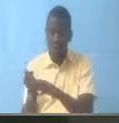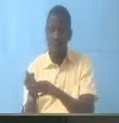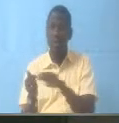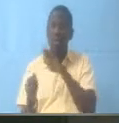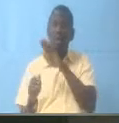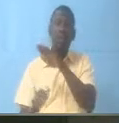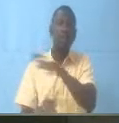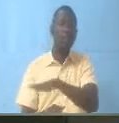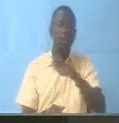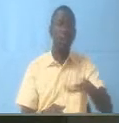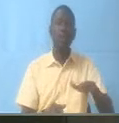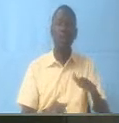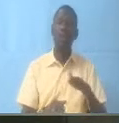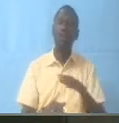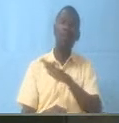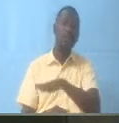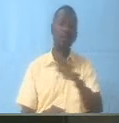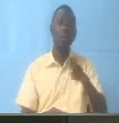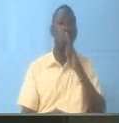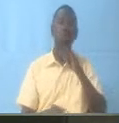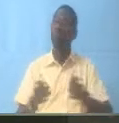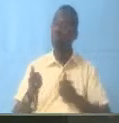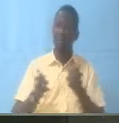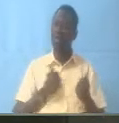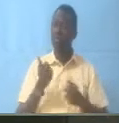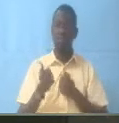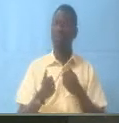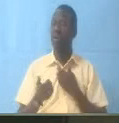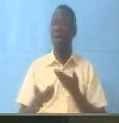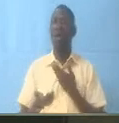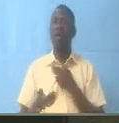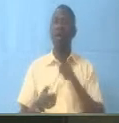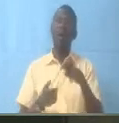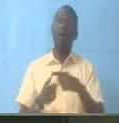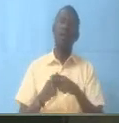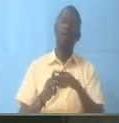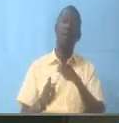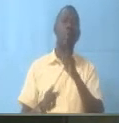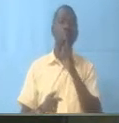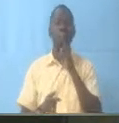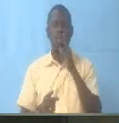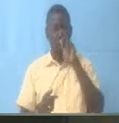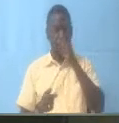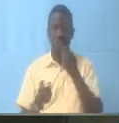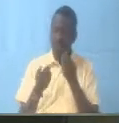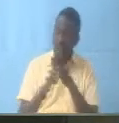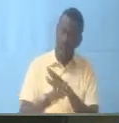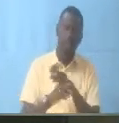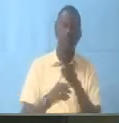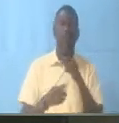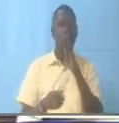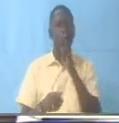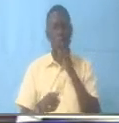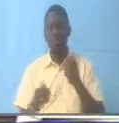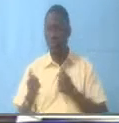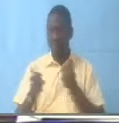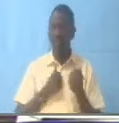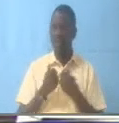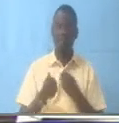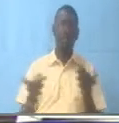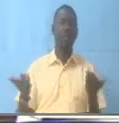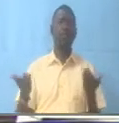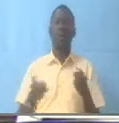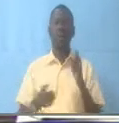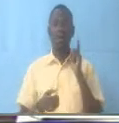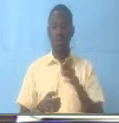lu aju ci wàlli néegi député yi bindoon naa nag loo xam ne nii mu ngi jëm ci wàlli ndampaañ pour xale yi loo xam ne dana jóge ko ci nguur